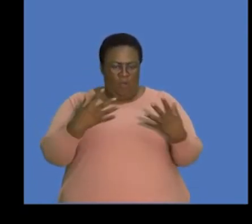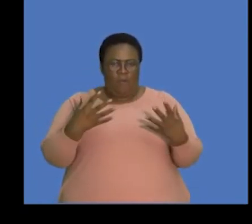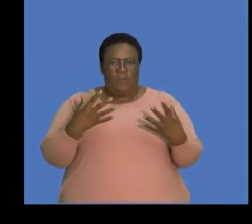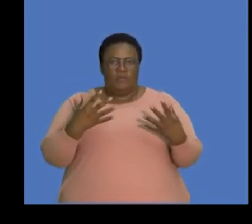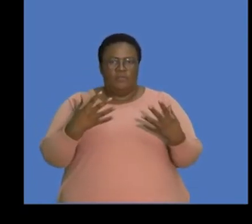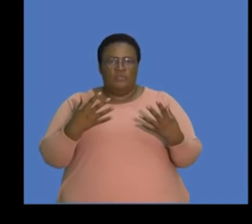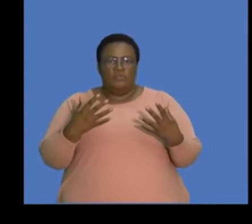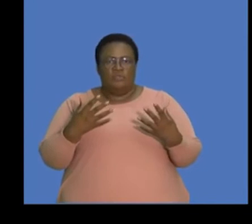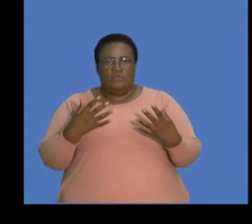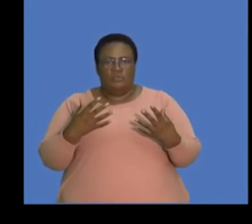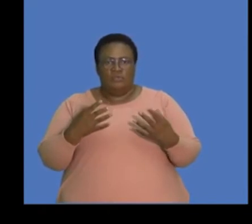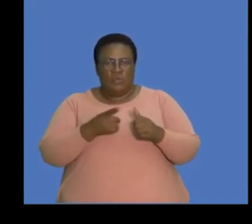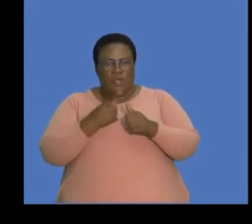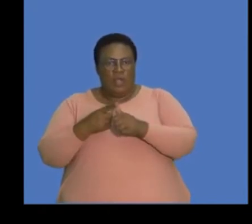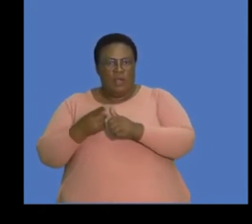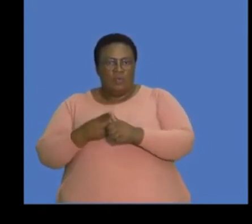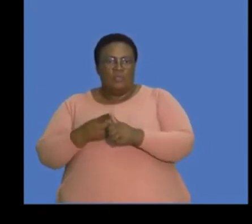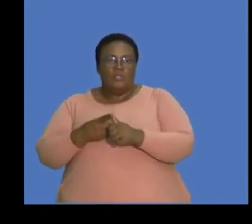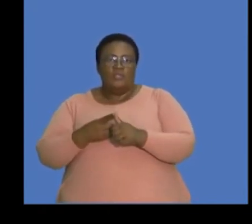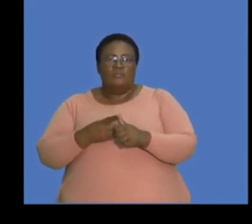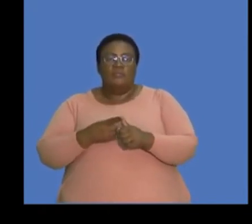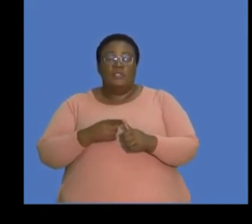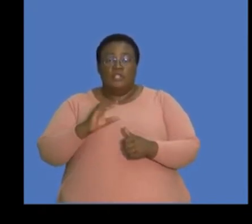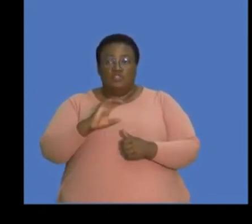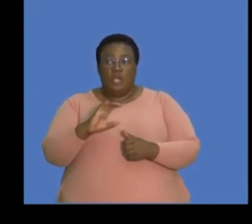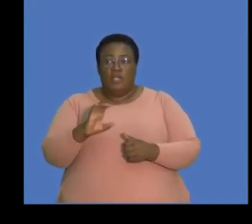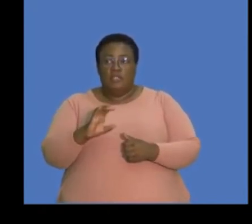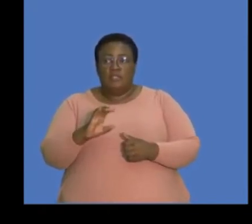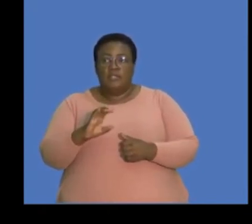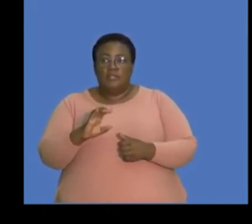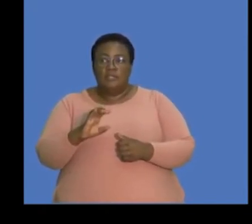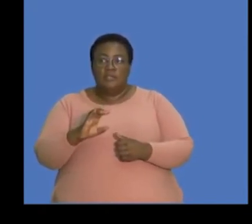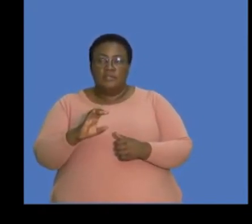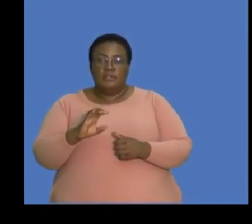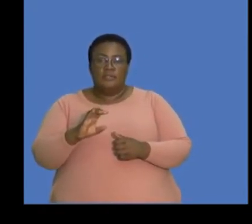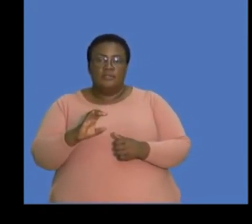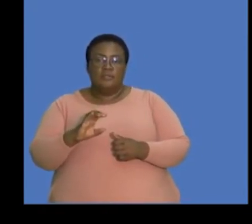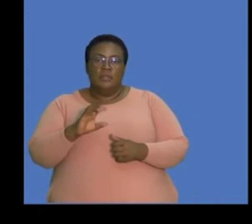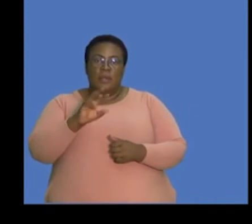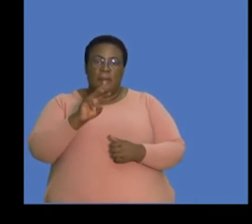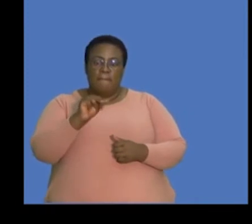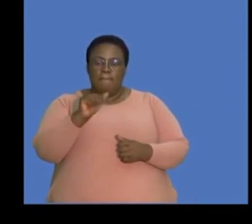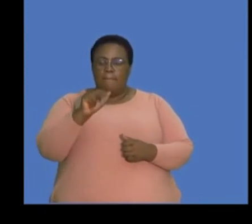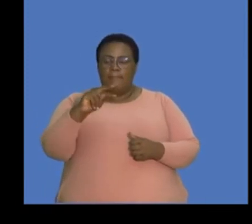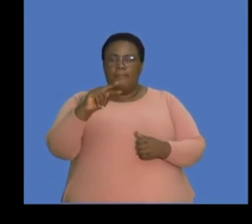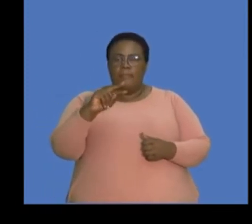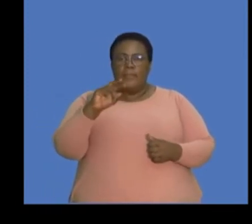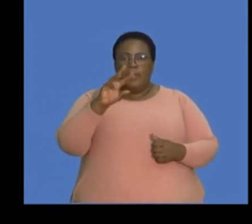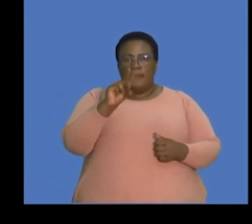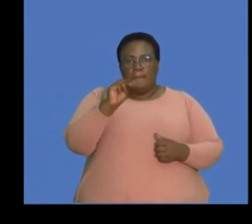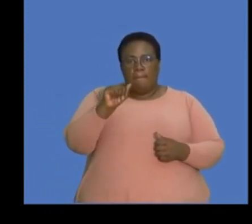of charge. Okay, and remember, the word magnitude suggests size. Okay, so if a